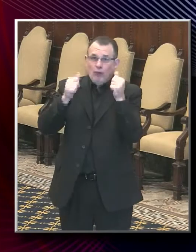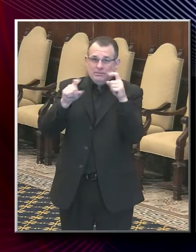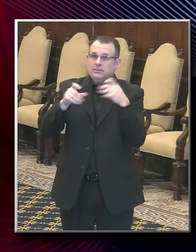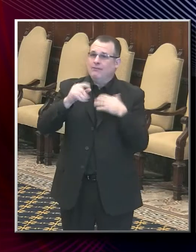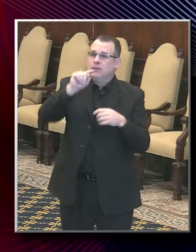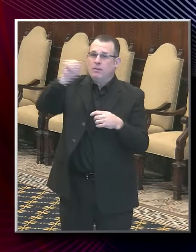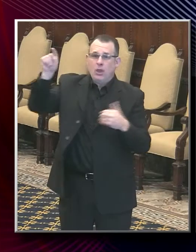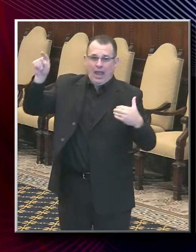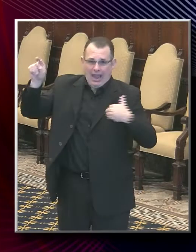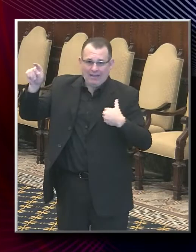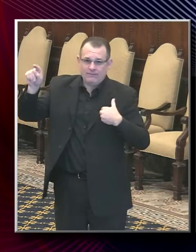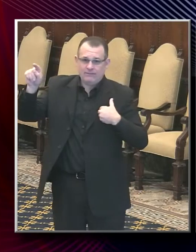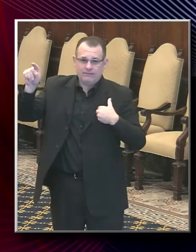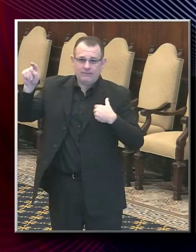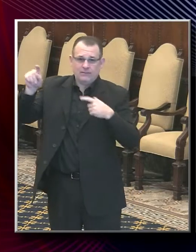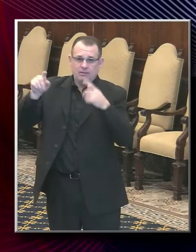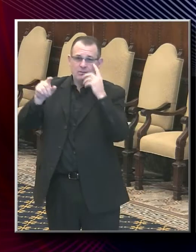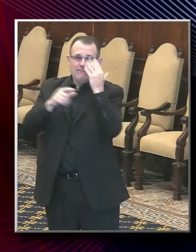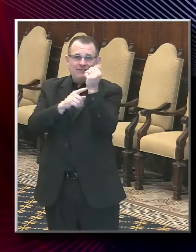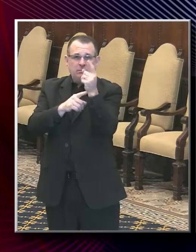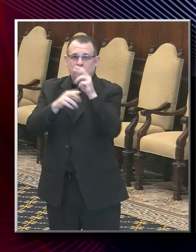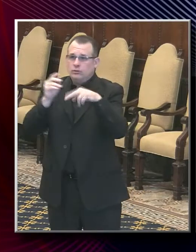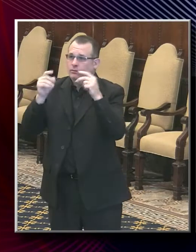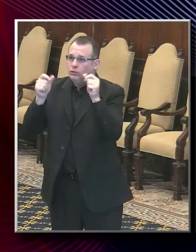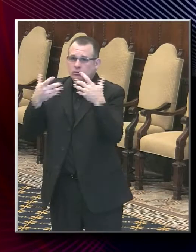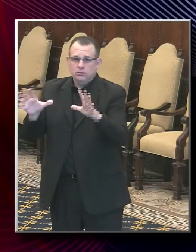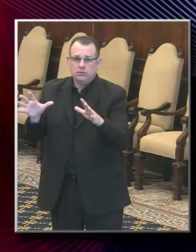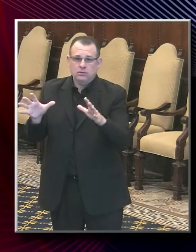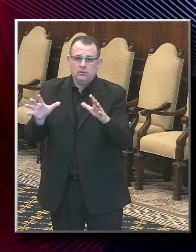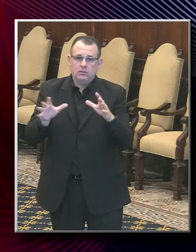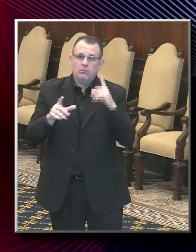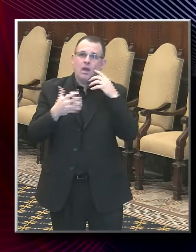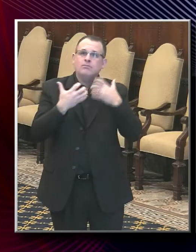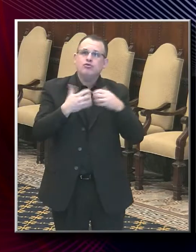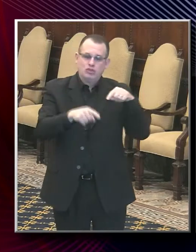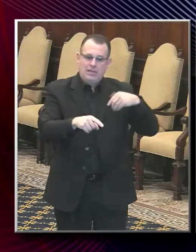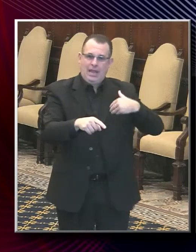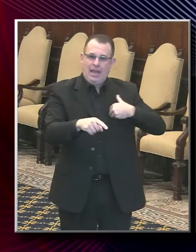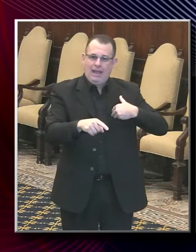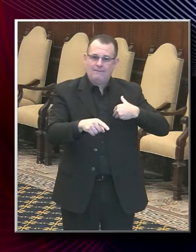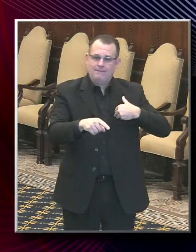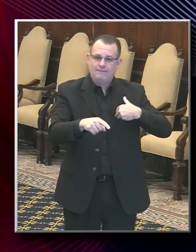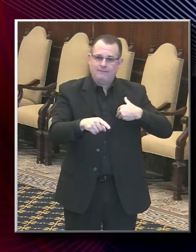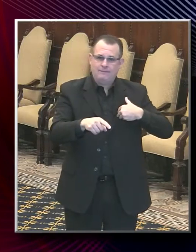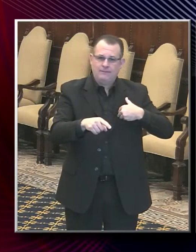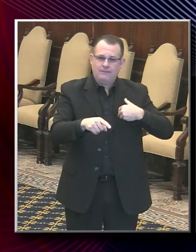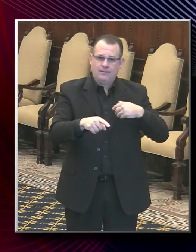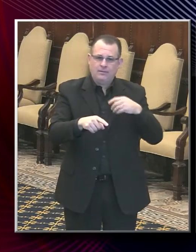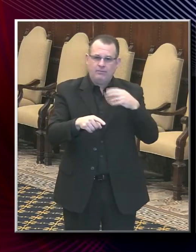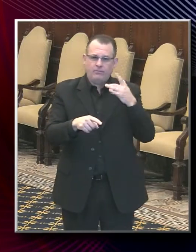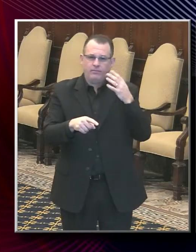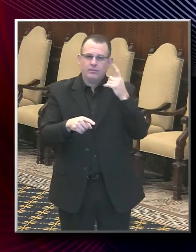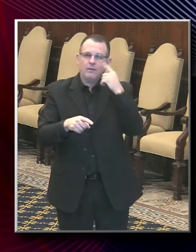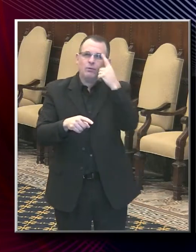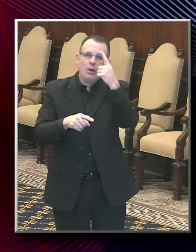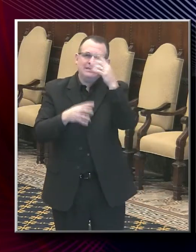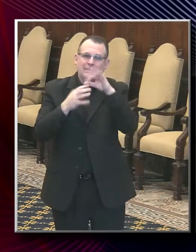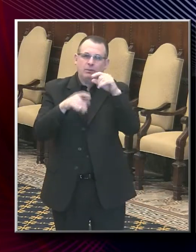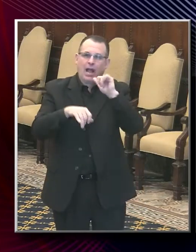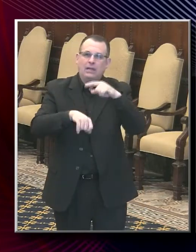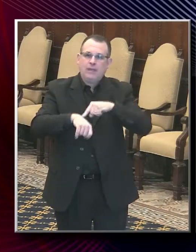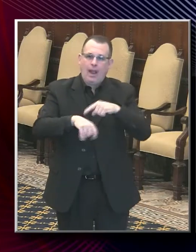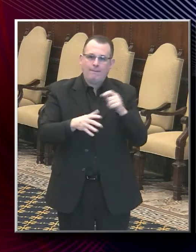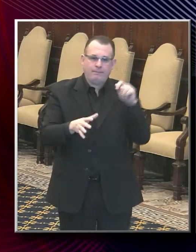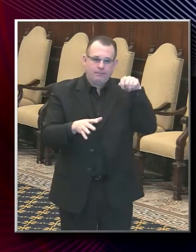I've learned that this test is done by a machine that can only handle one sample at a time. And so you're not going to be able to do an awful